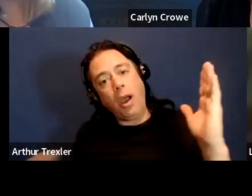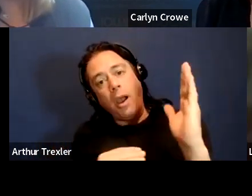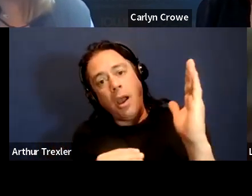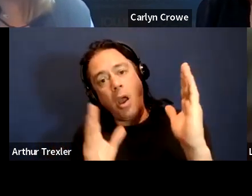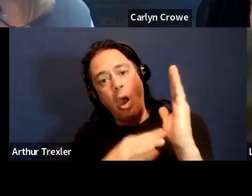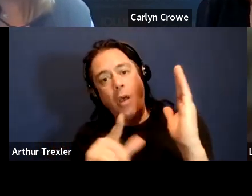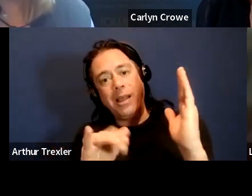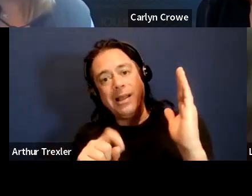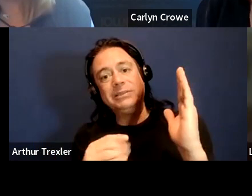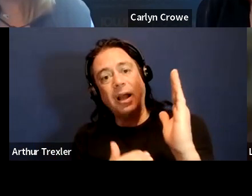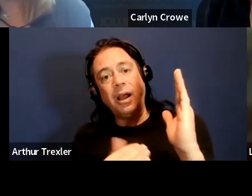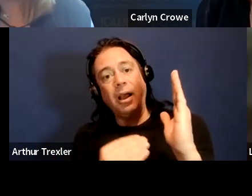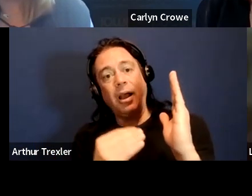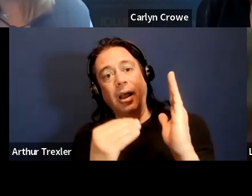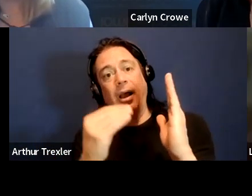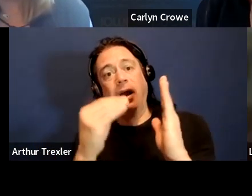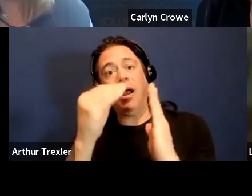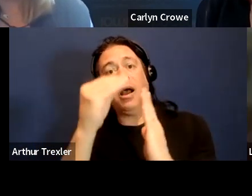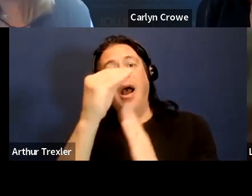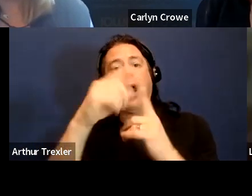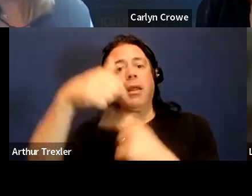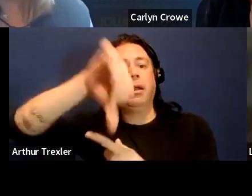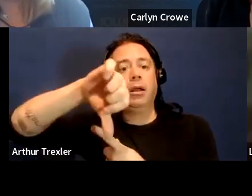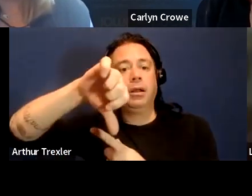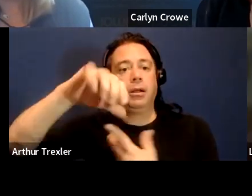so that people don't get turned away from services?